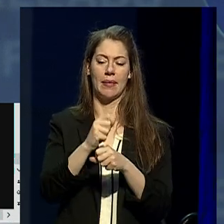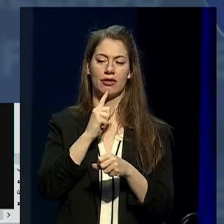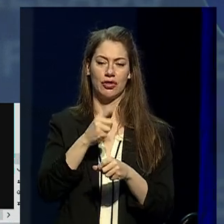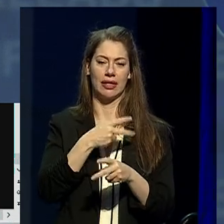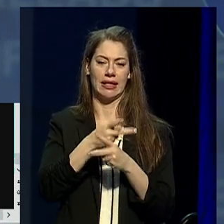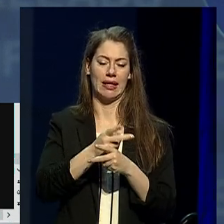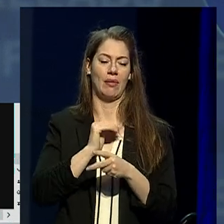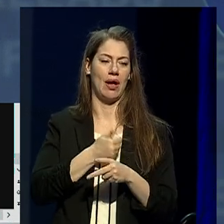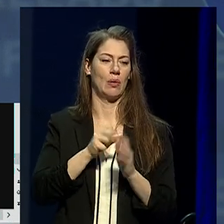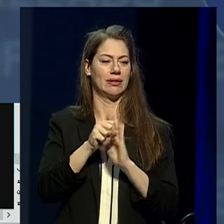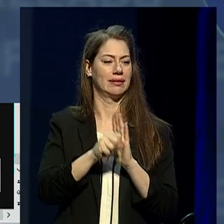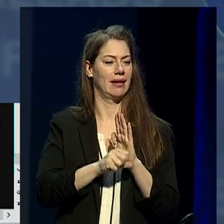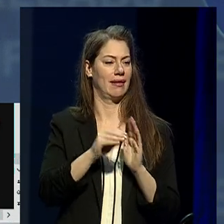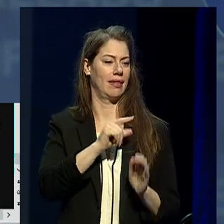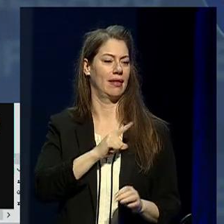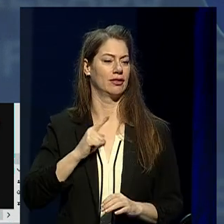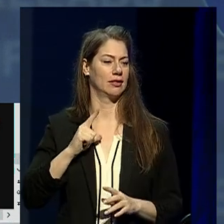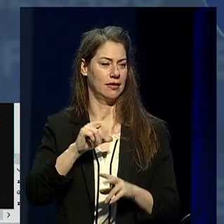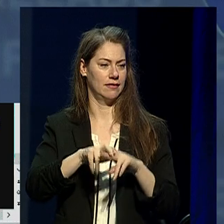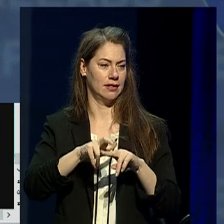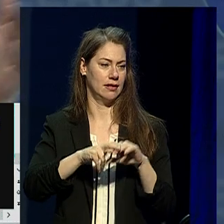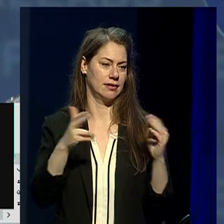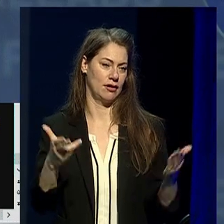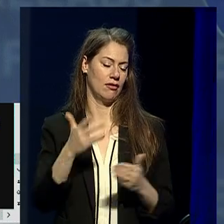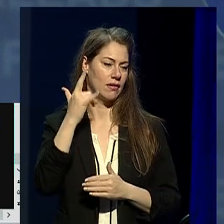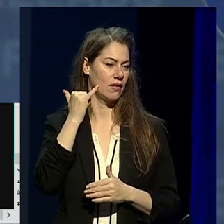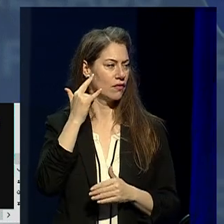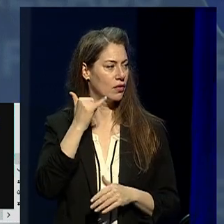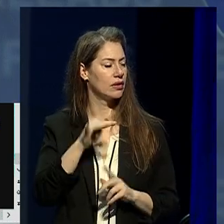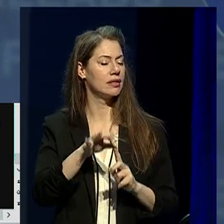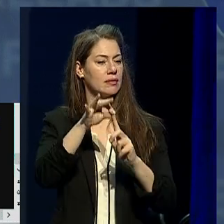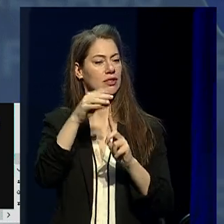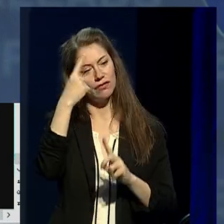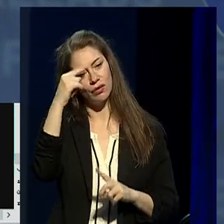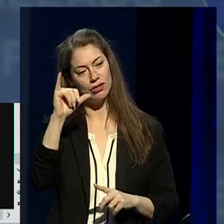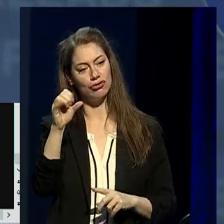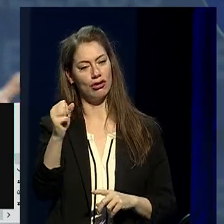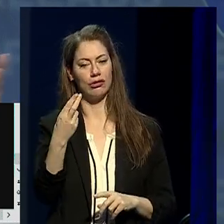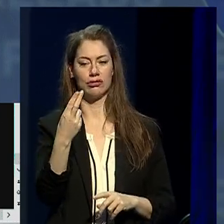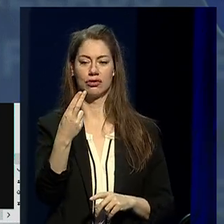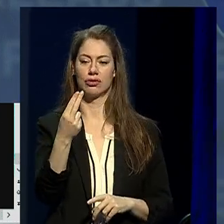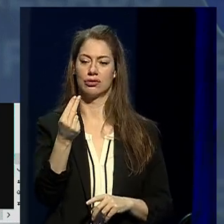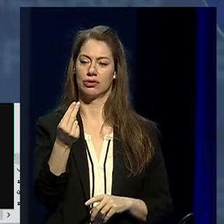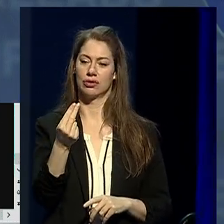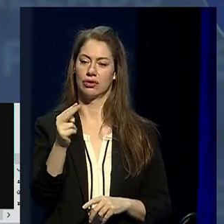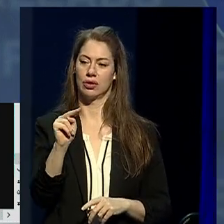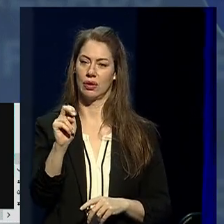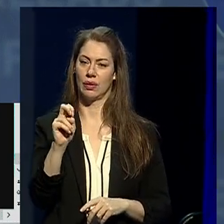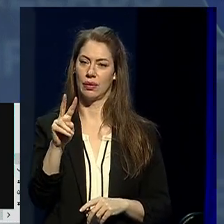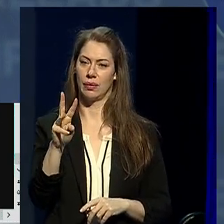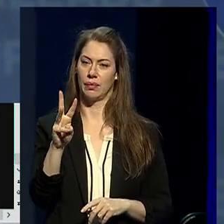and legislative seats here in California, especially Josh Newman.